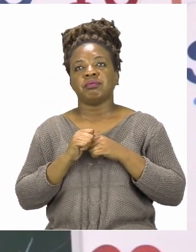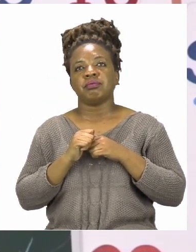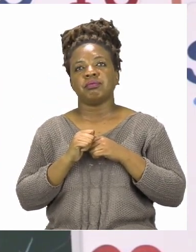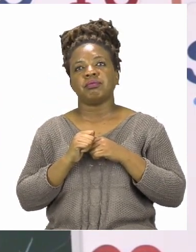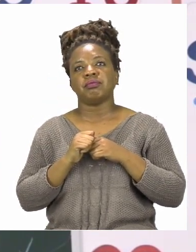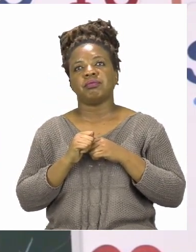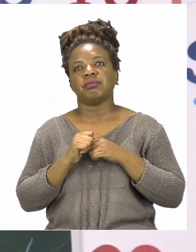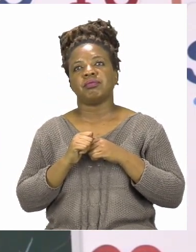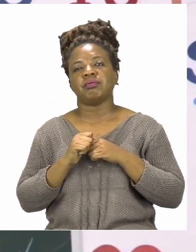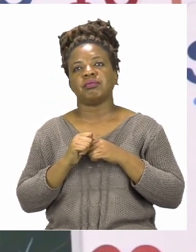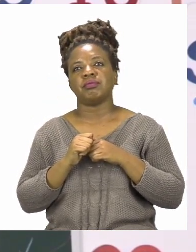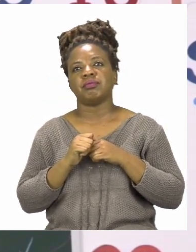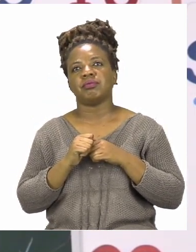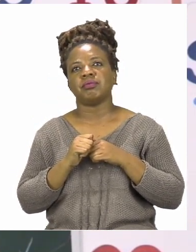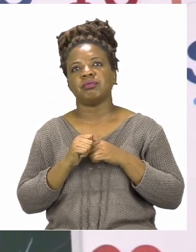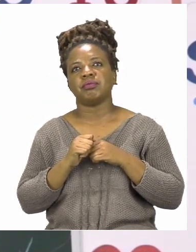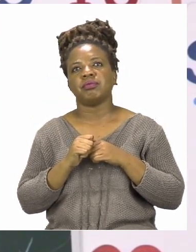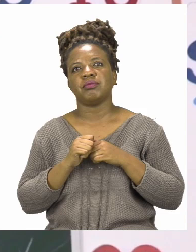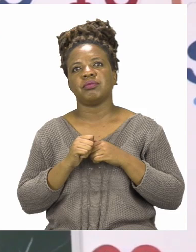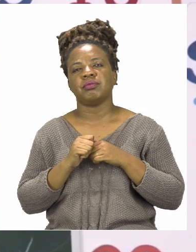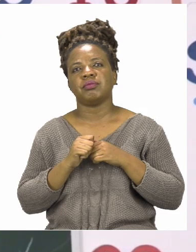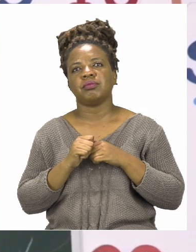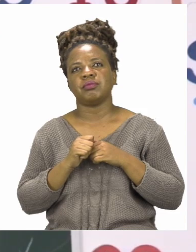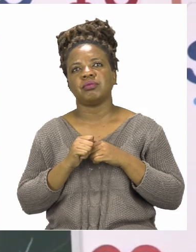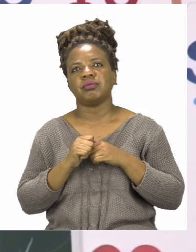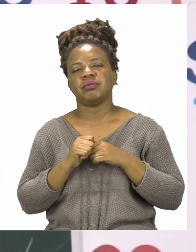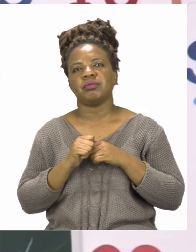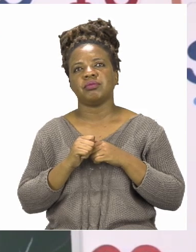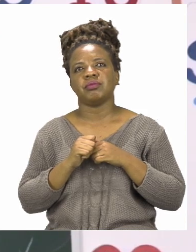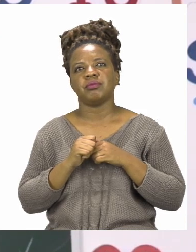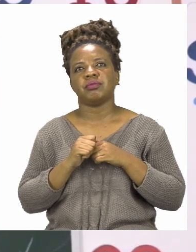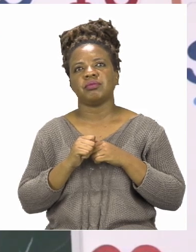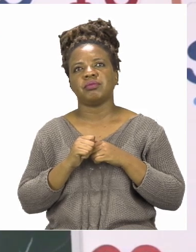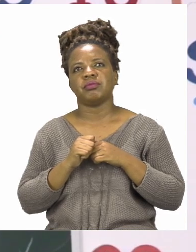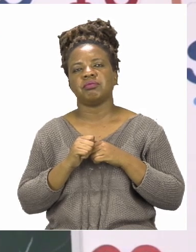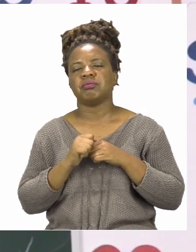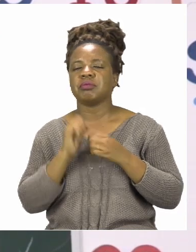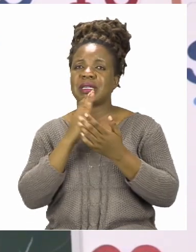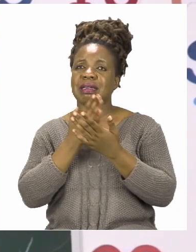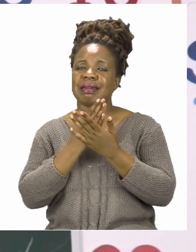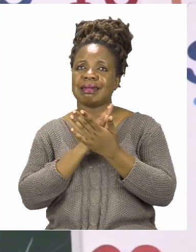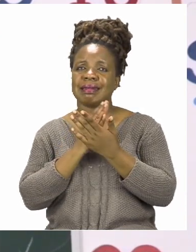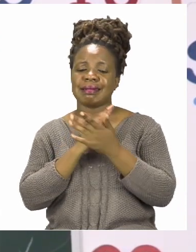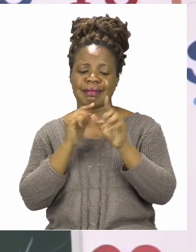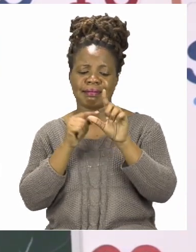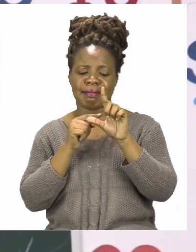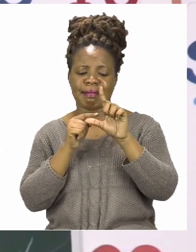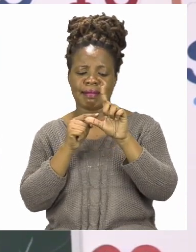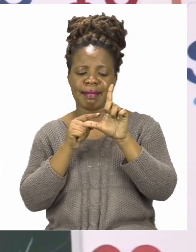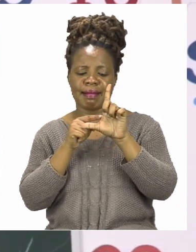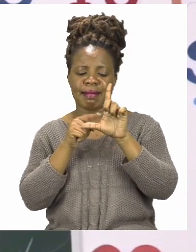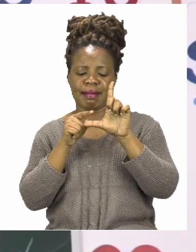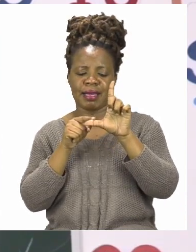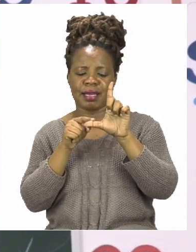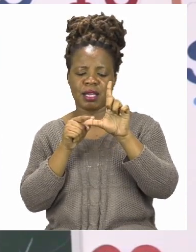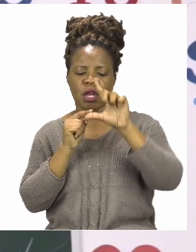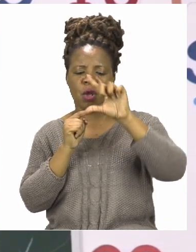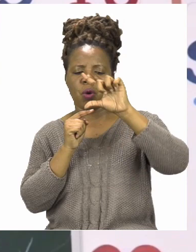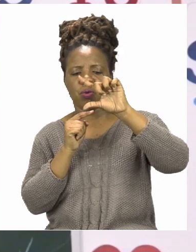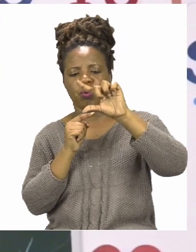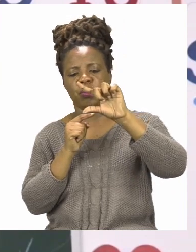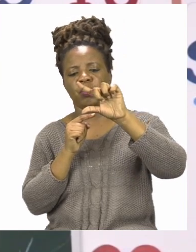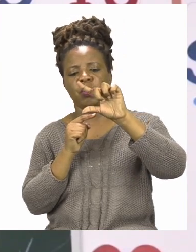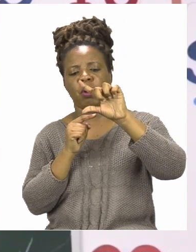that you can find, boys and girls. Sometimes the angle can either be smaller or bigger.